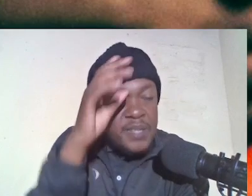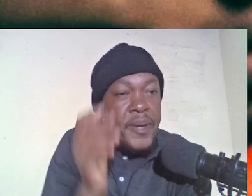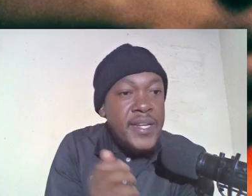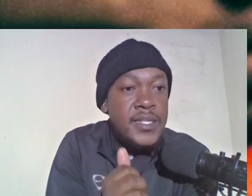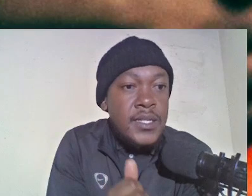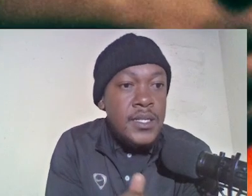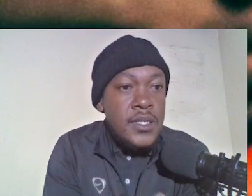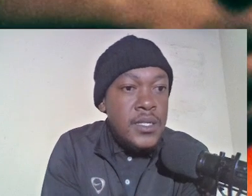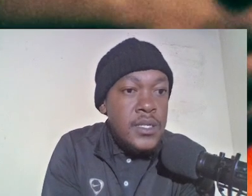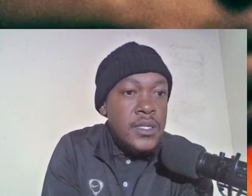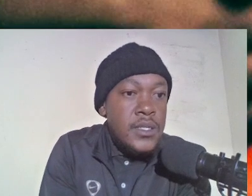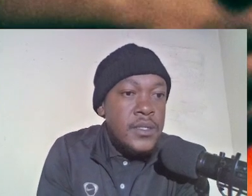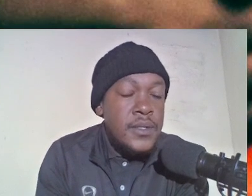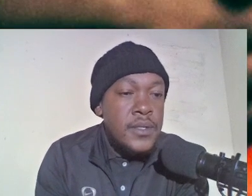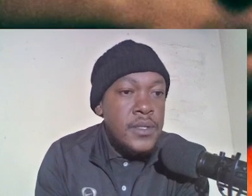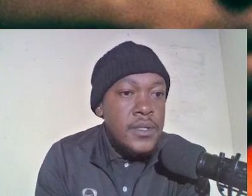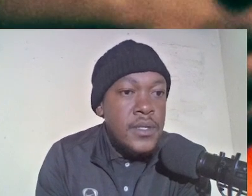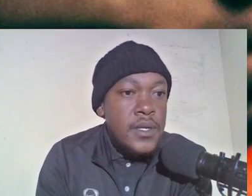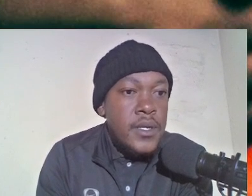participate?